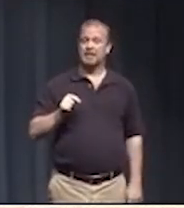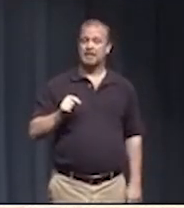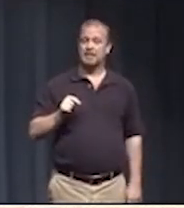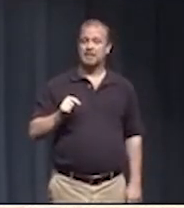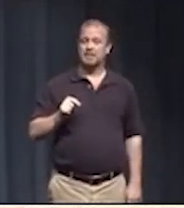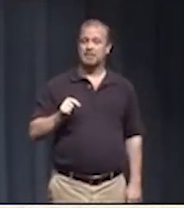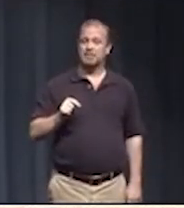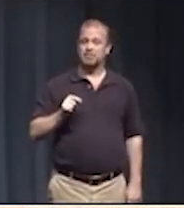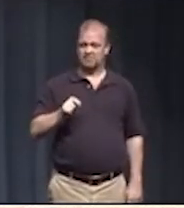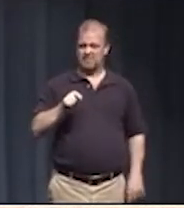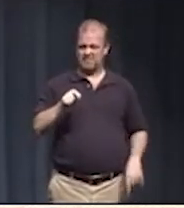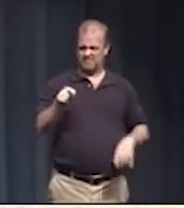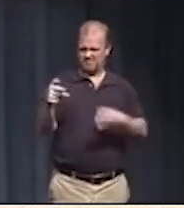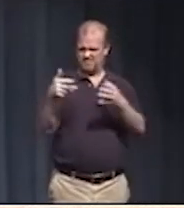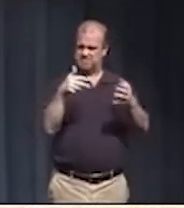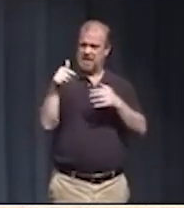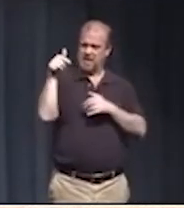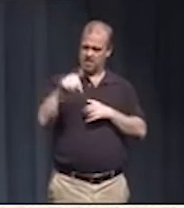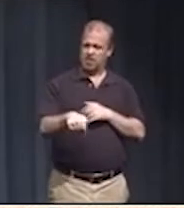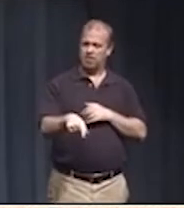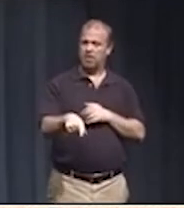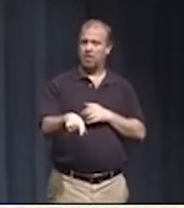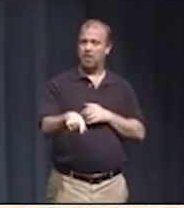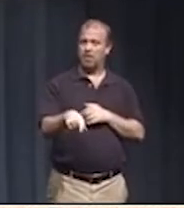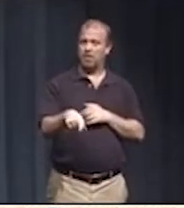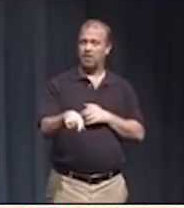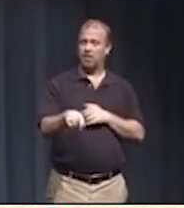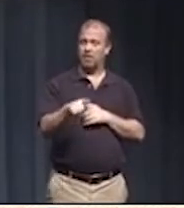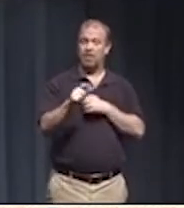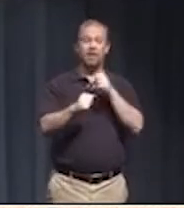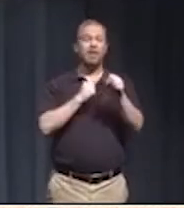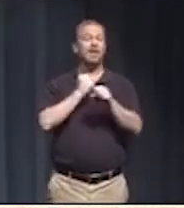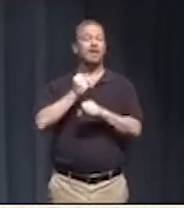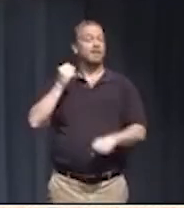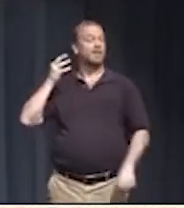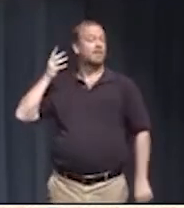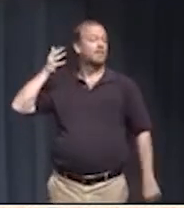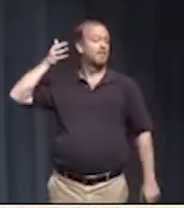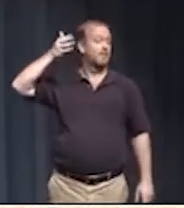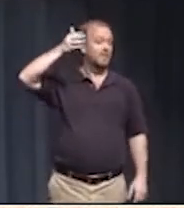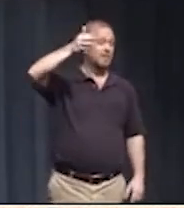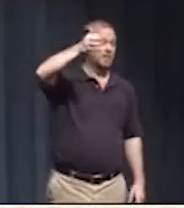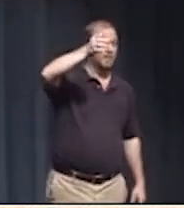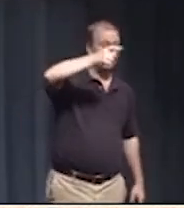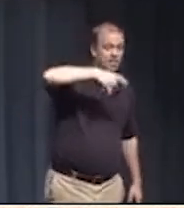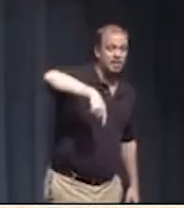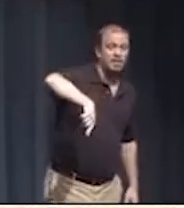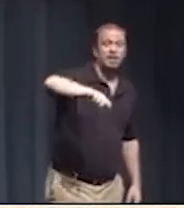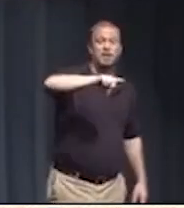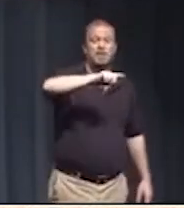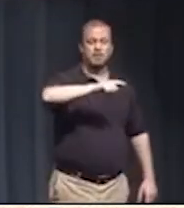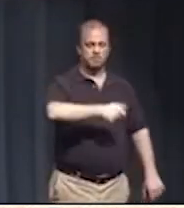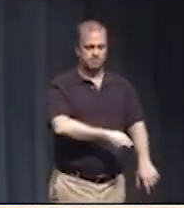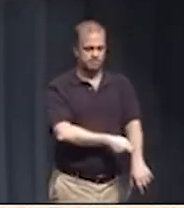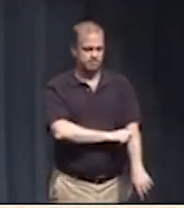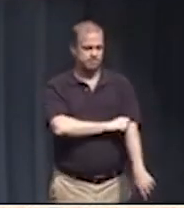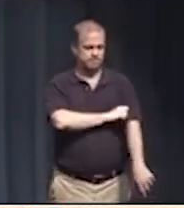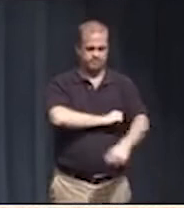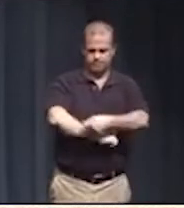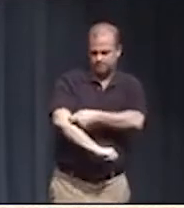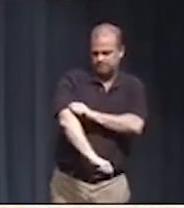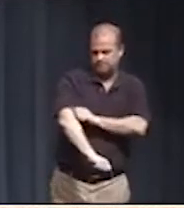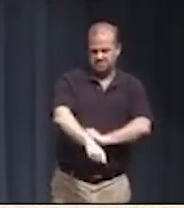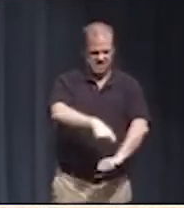at the Battle of Agincourt, that in the years in the future, that they would strip their sleeves and show their scars